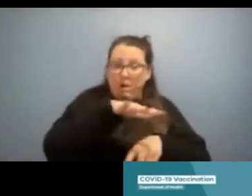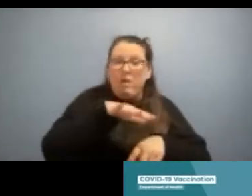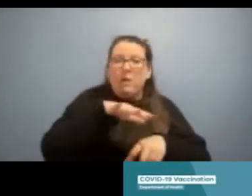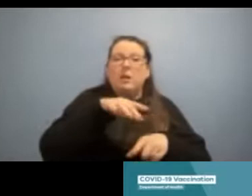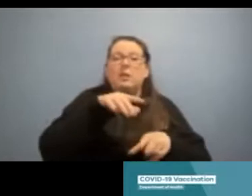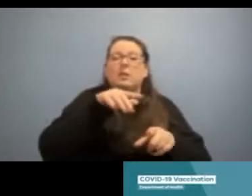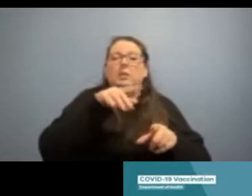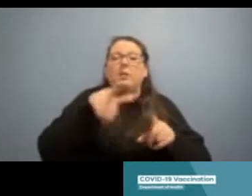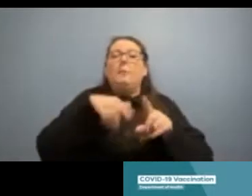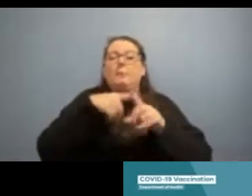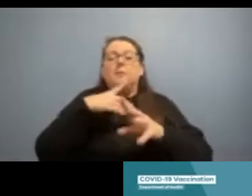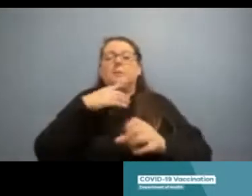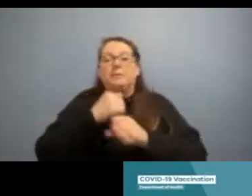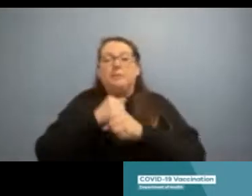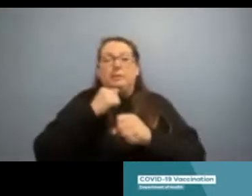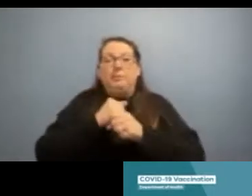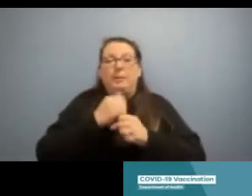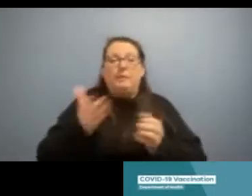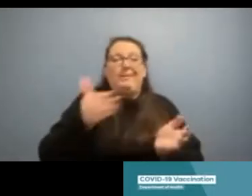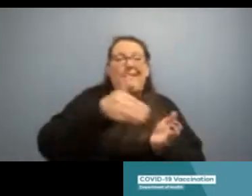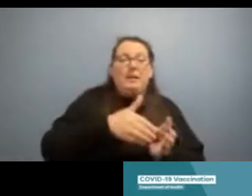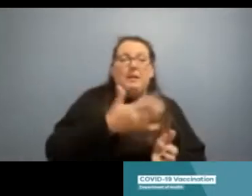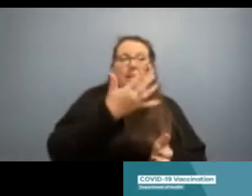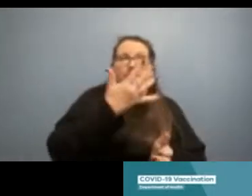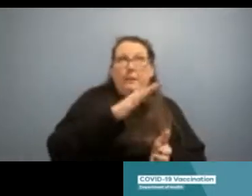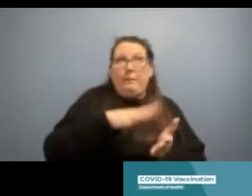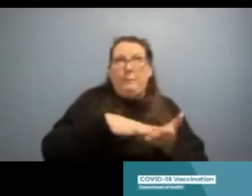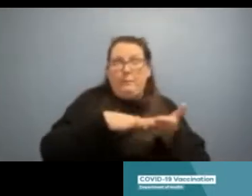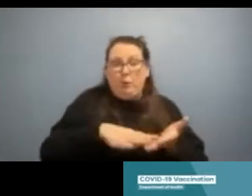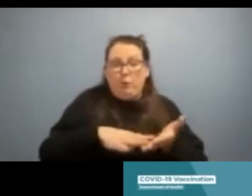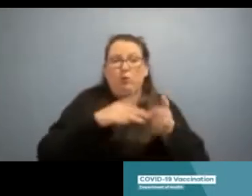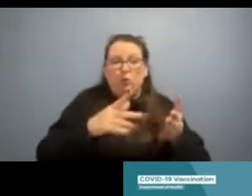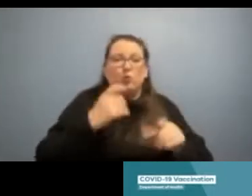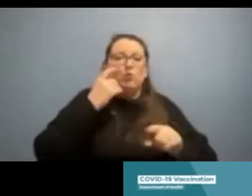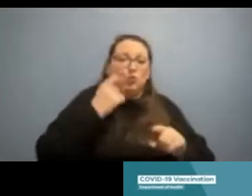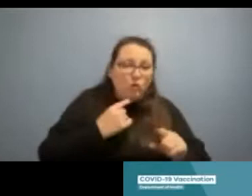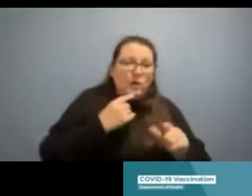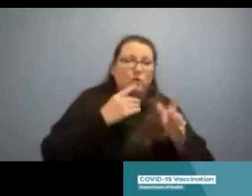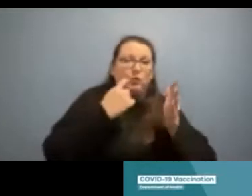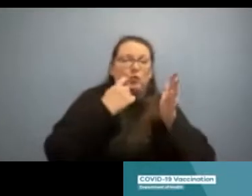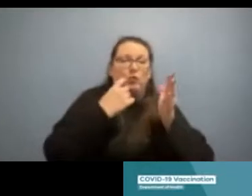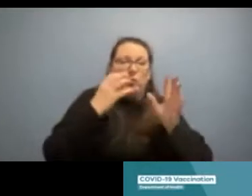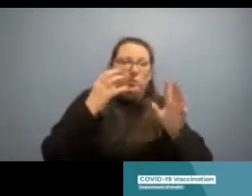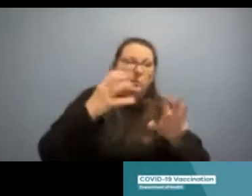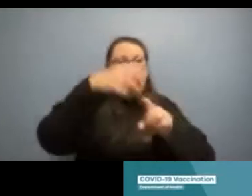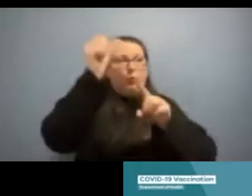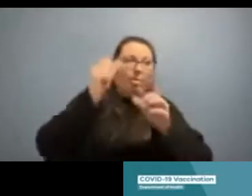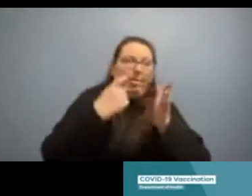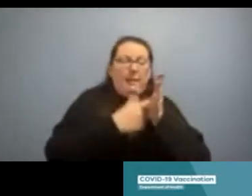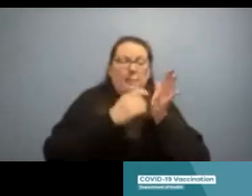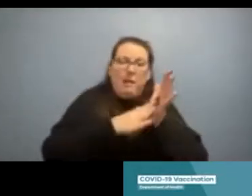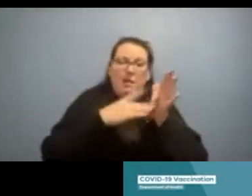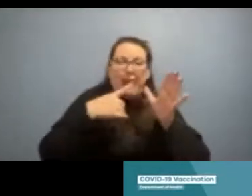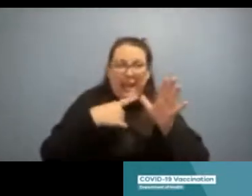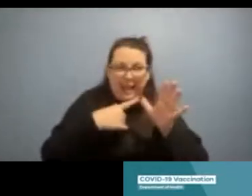as a first bid to try and win the mRNA manufacturing. So that's the next generation manufacturing